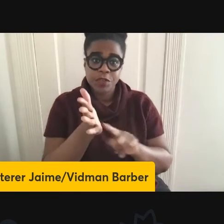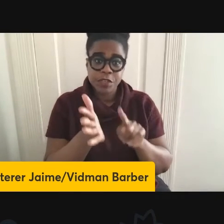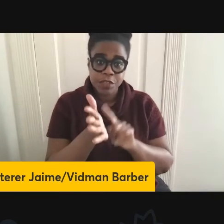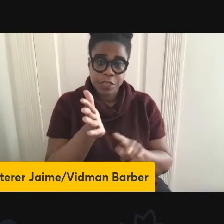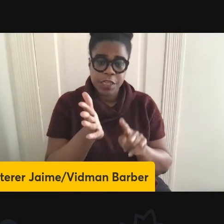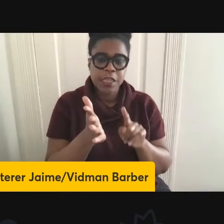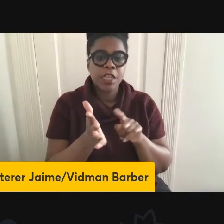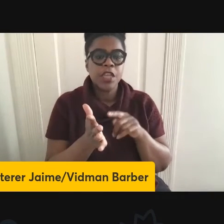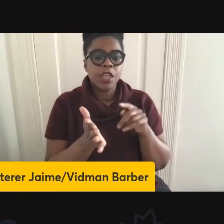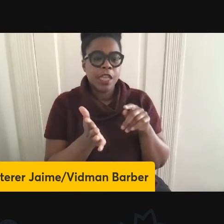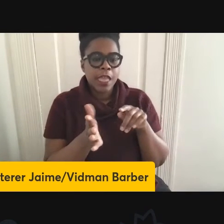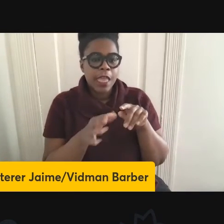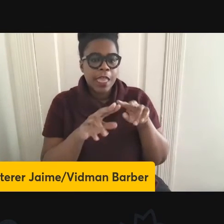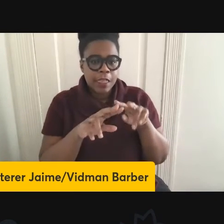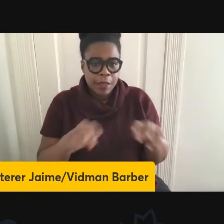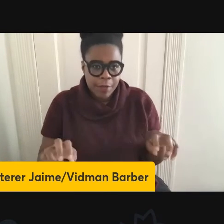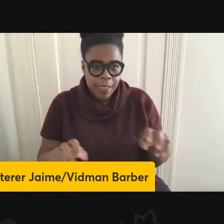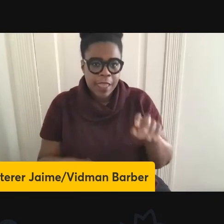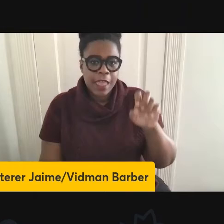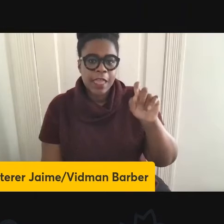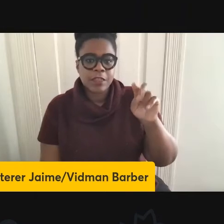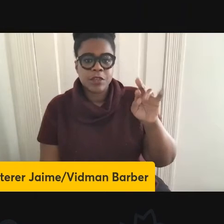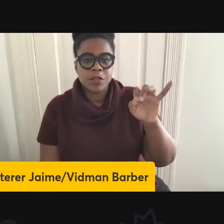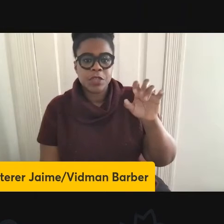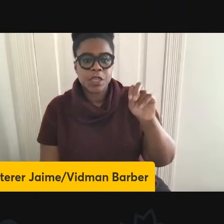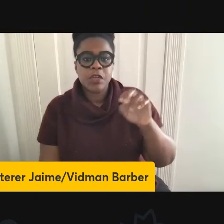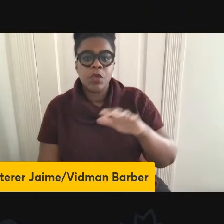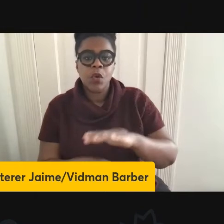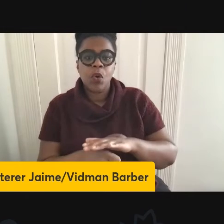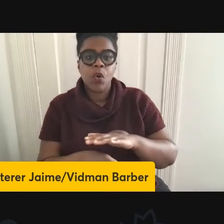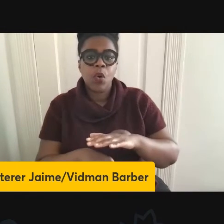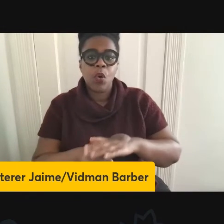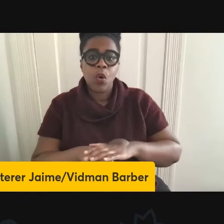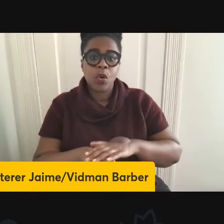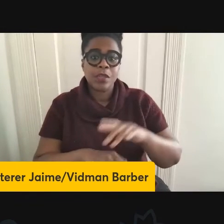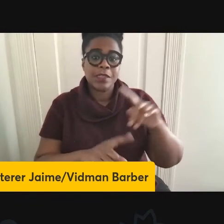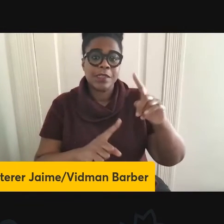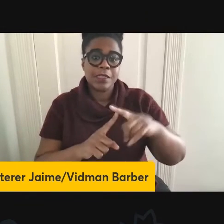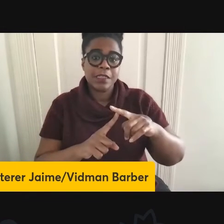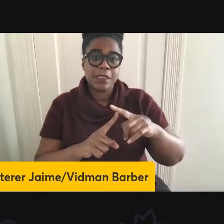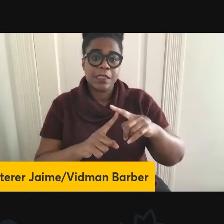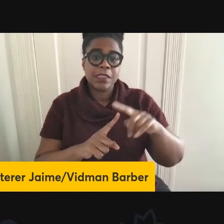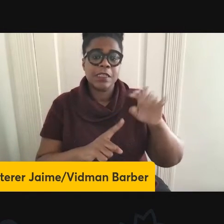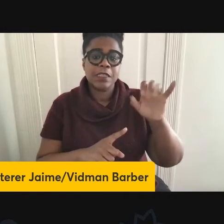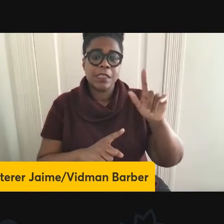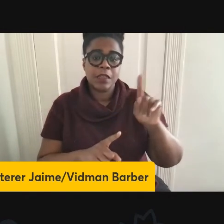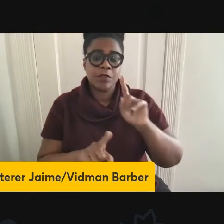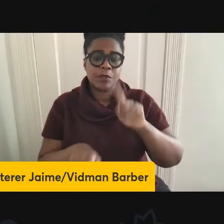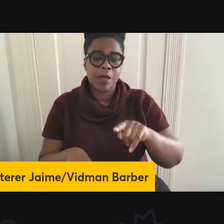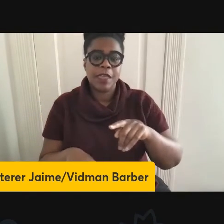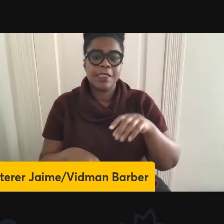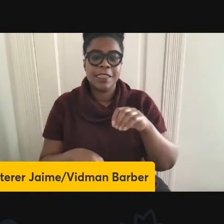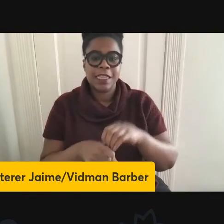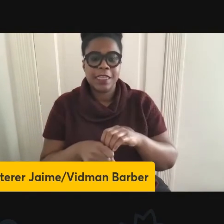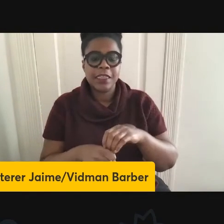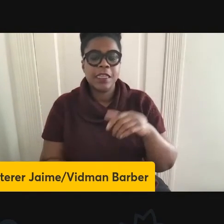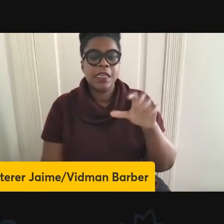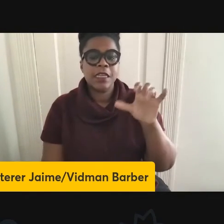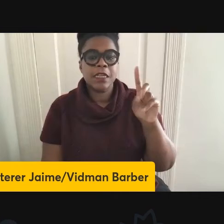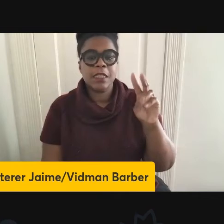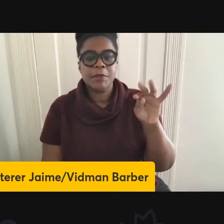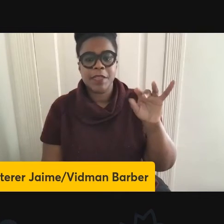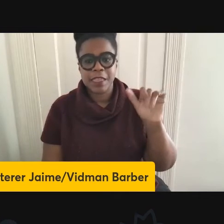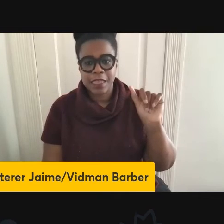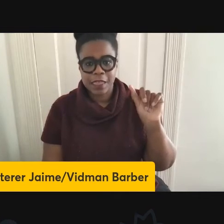estrogen on T cell response during genital chlamydia infection. And from there, I went